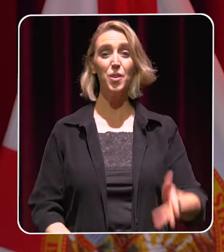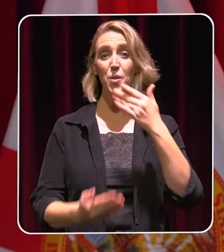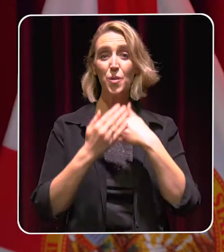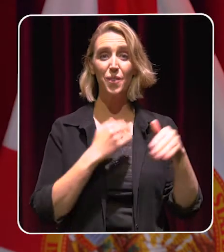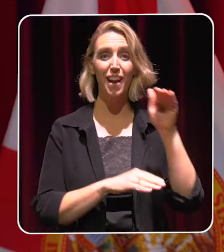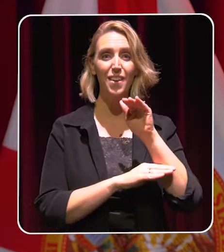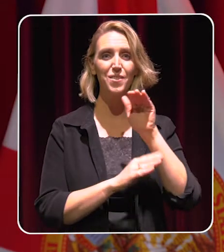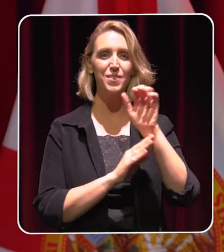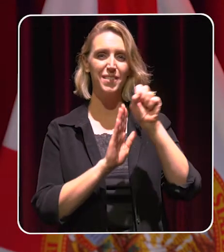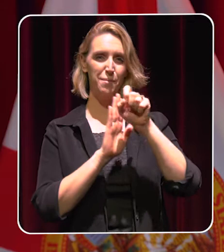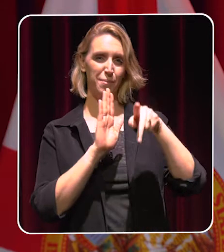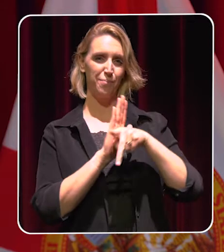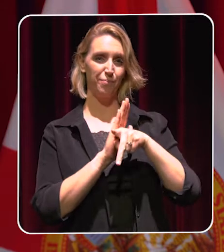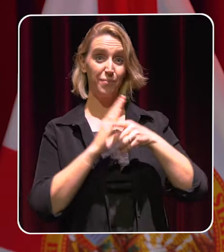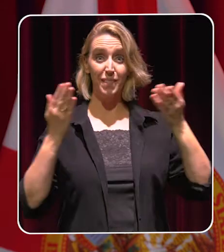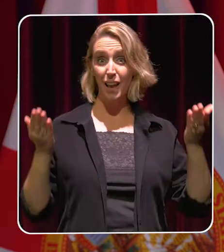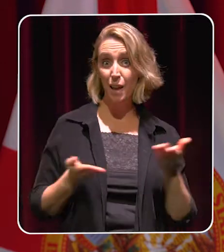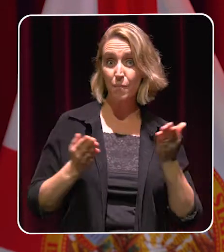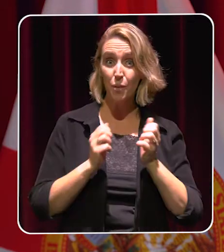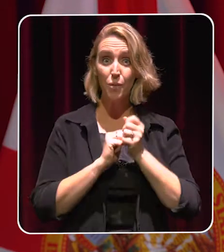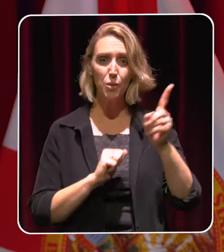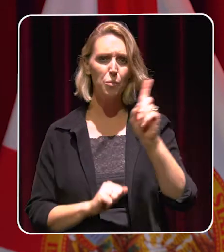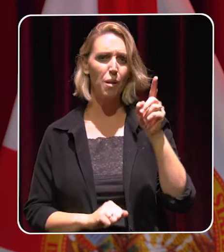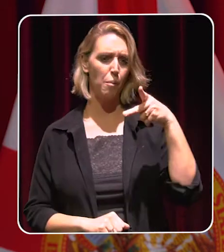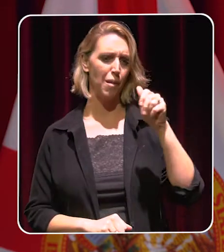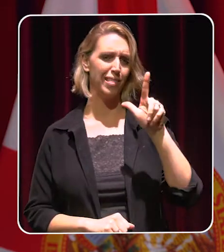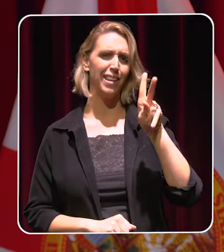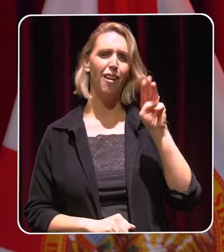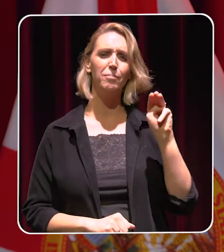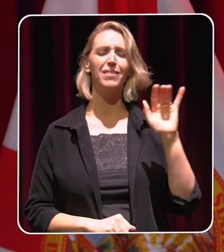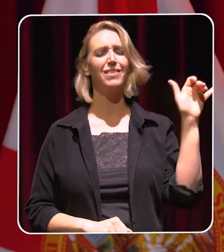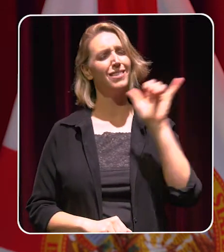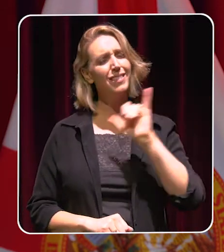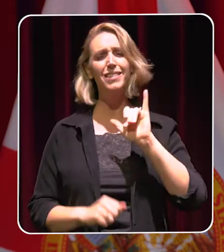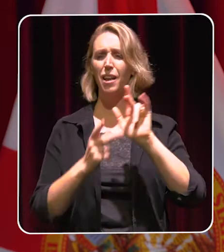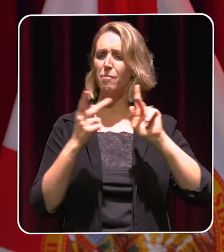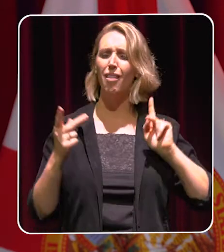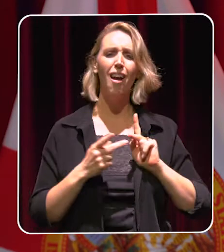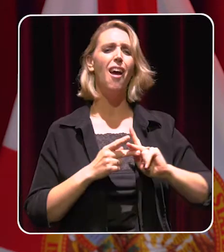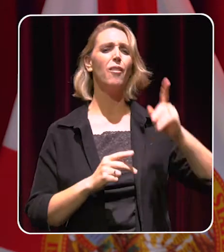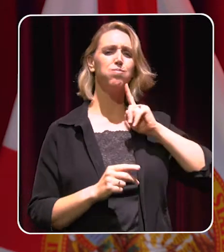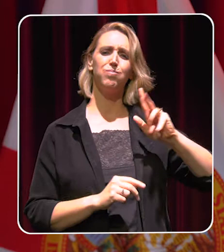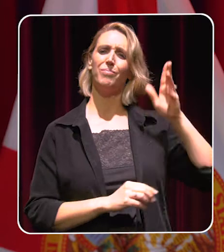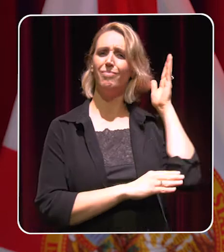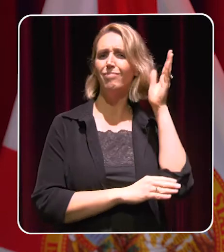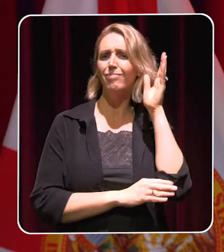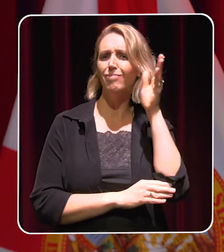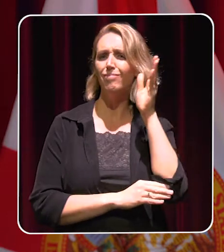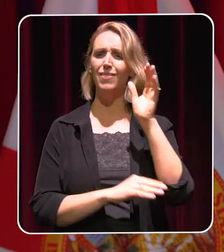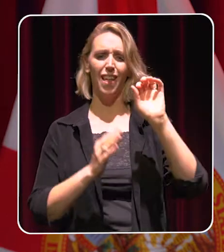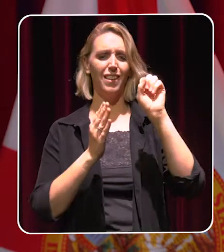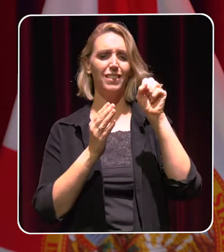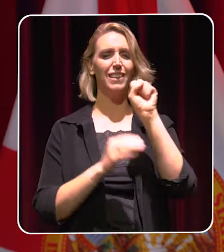Good afternoon, St. Petersburg. I'm joining you today from the Palladium, the same beautiful theater where I've had the privilege of delivering my prior State